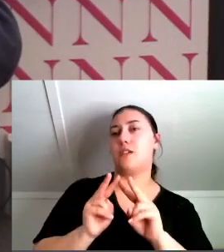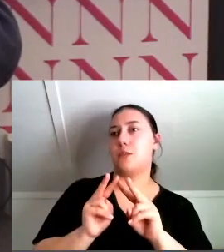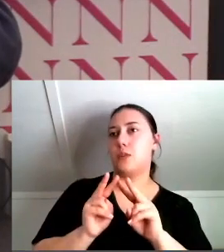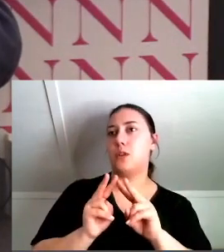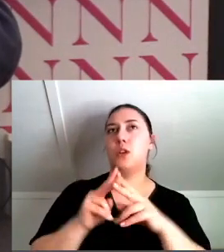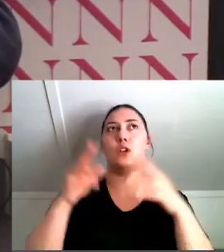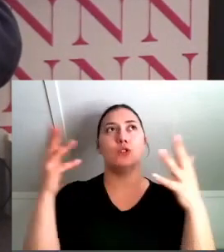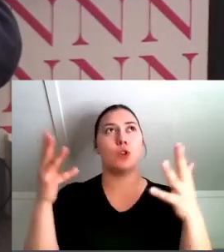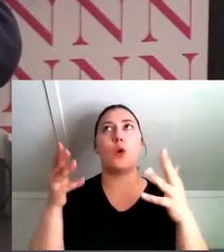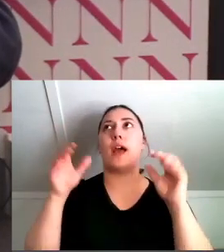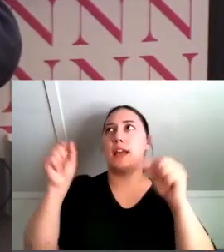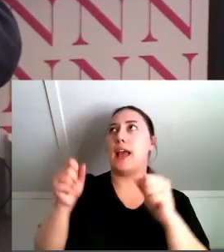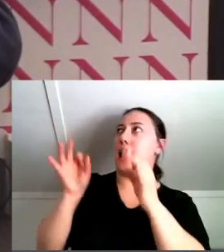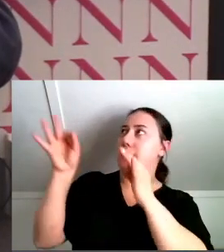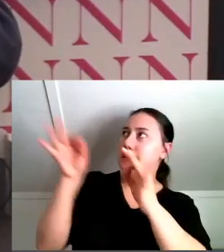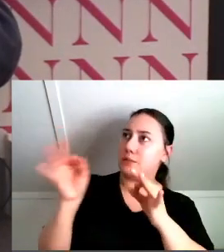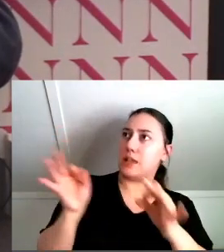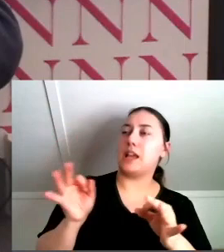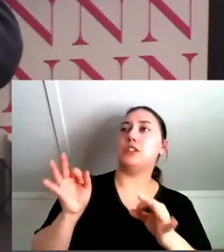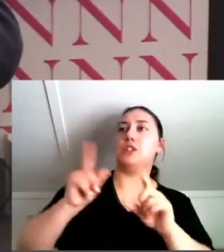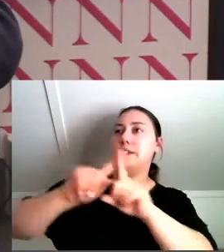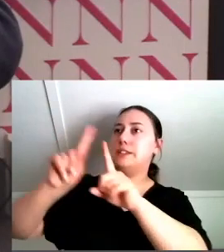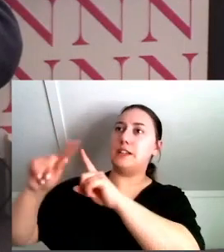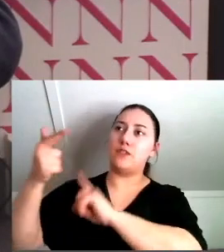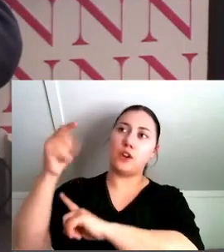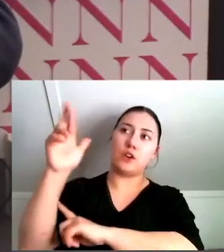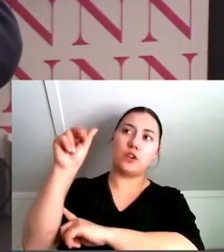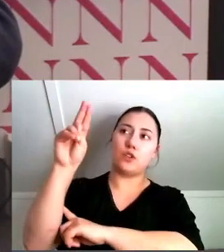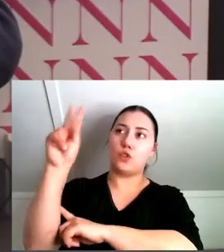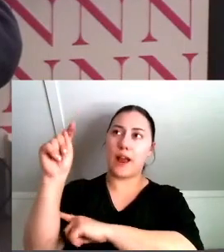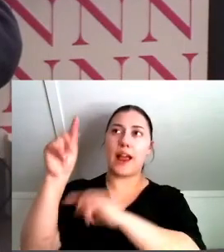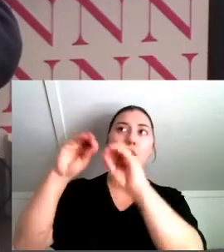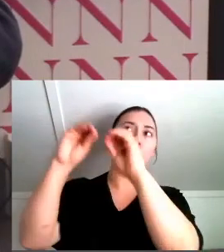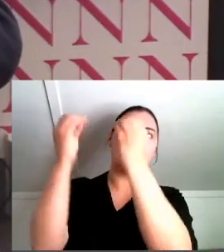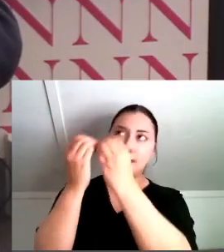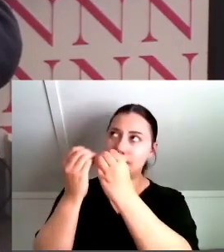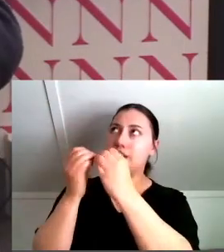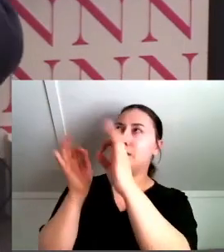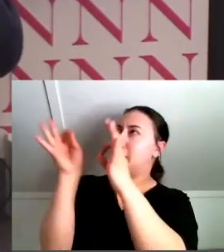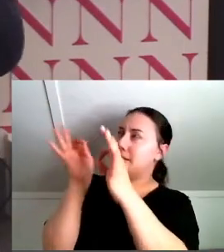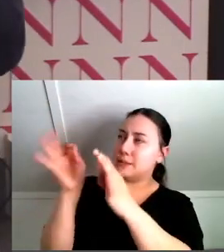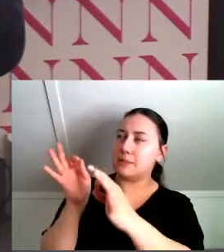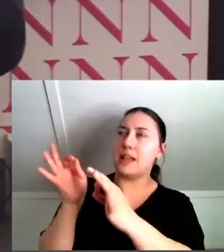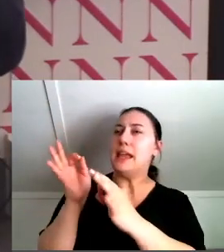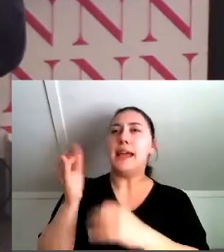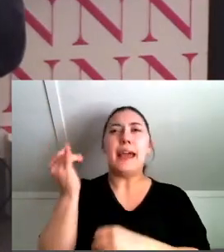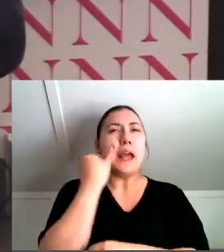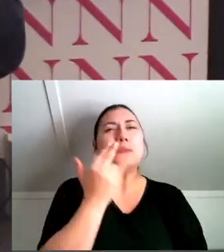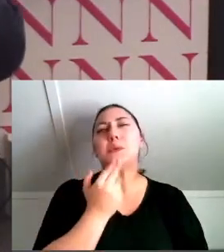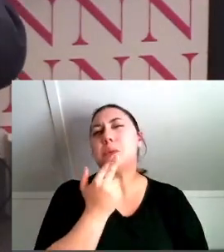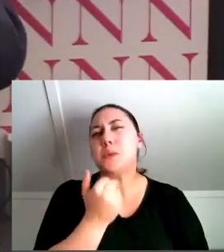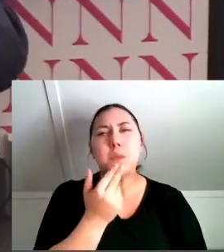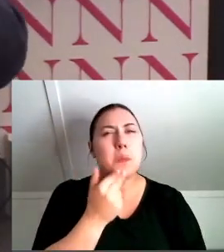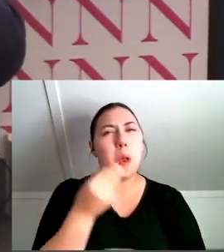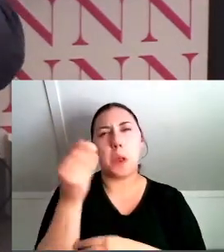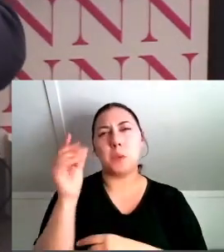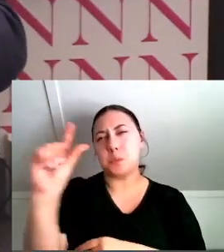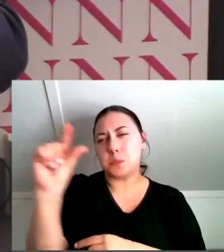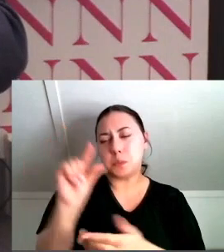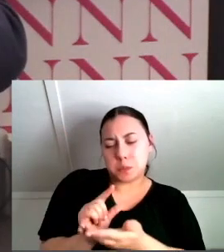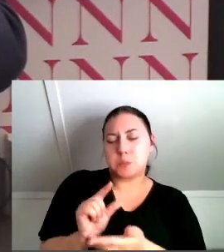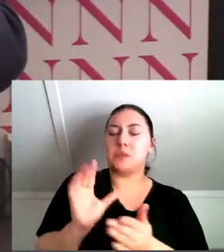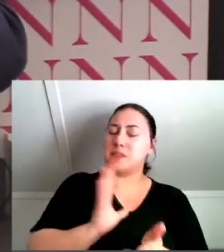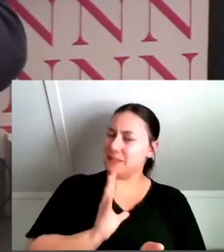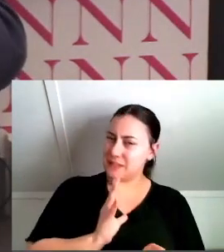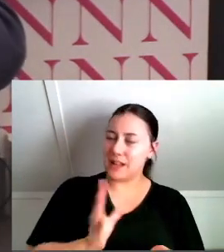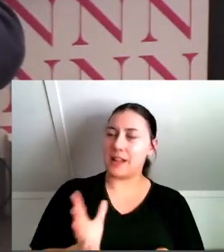or Community Foundation grants, even if they're really tiny. And you know, I work at R1 now, so like grants